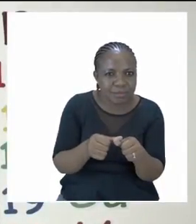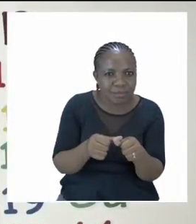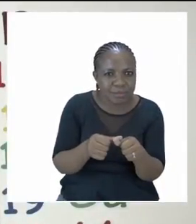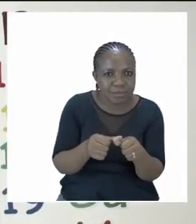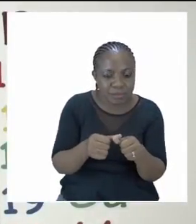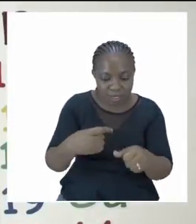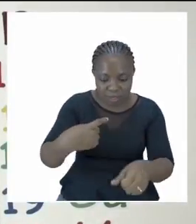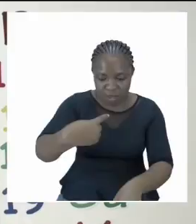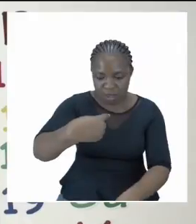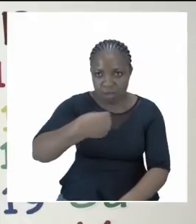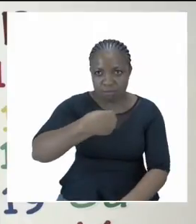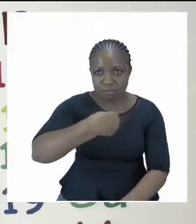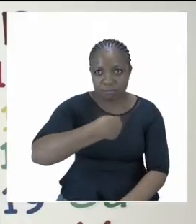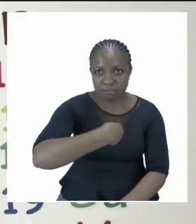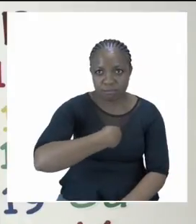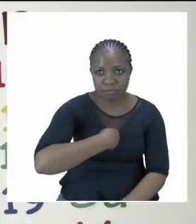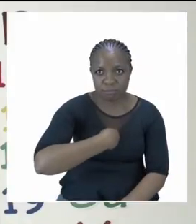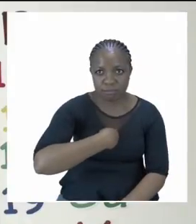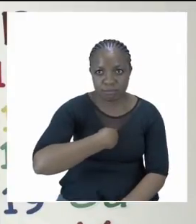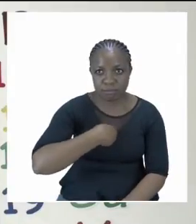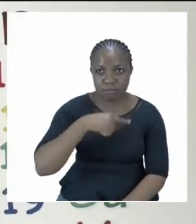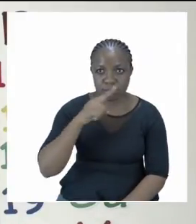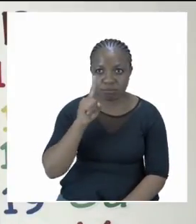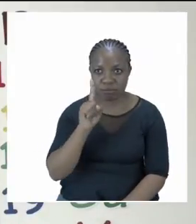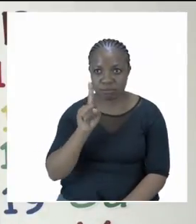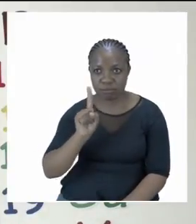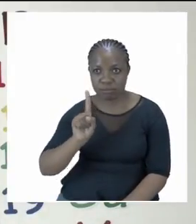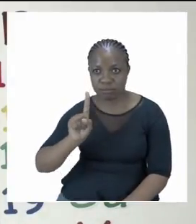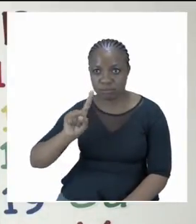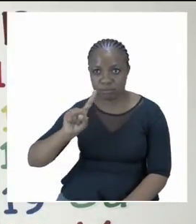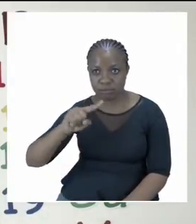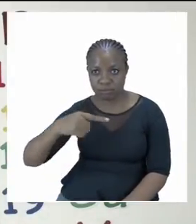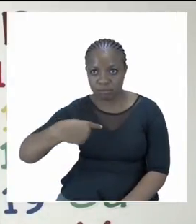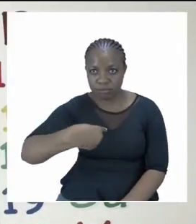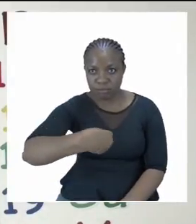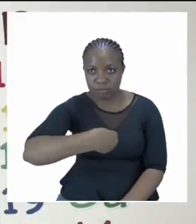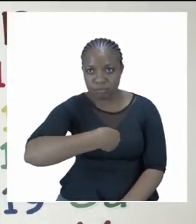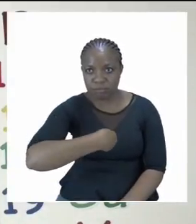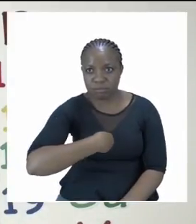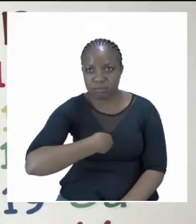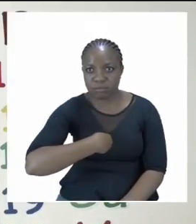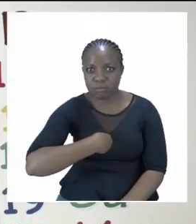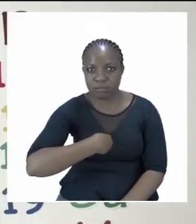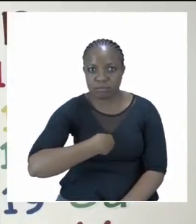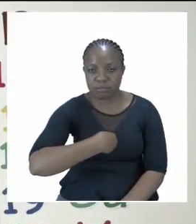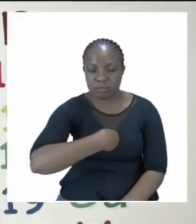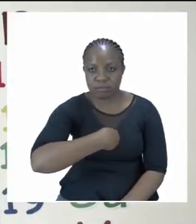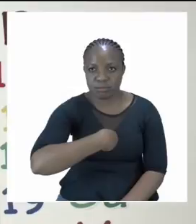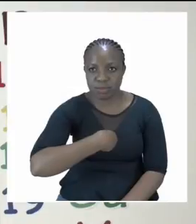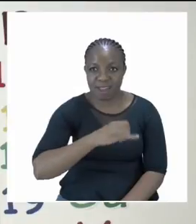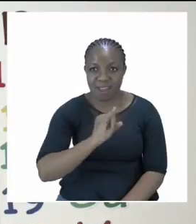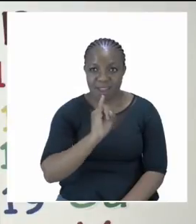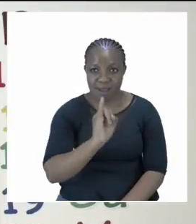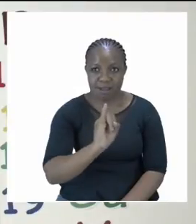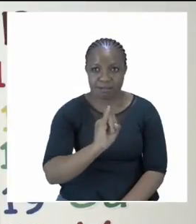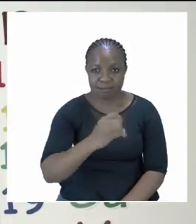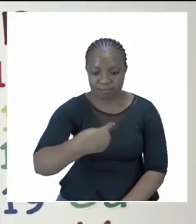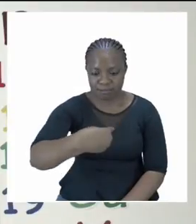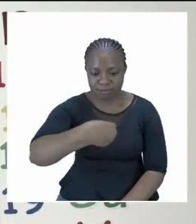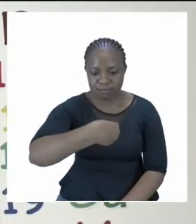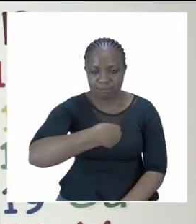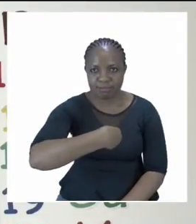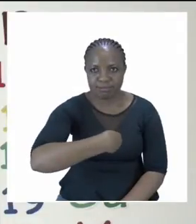point to yourself and you say, I. Everybody, point to yourself